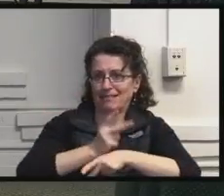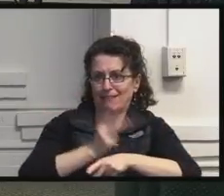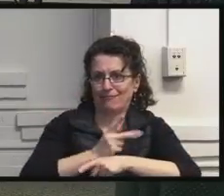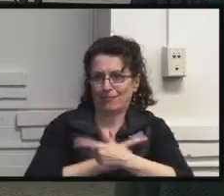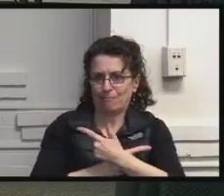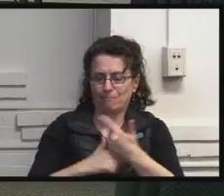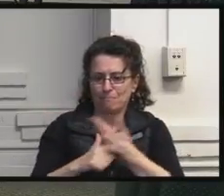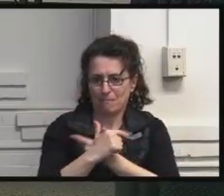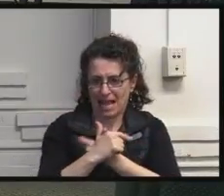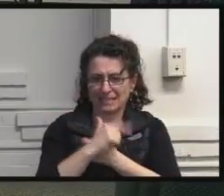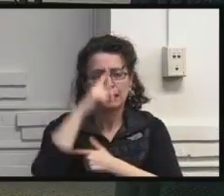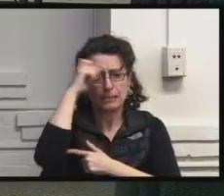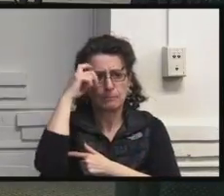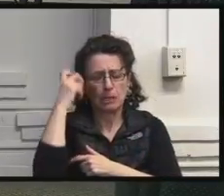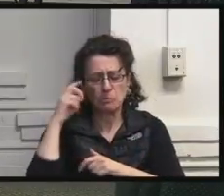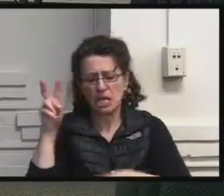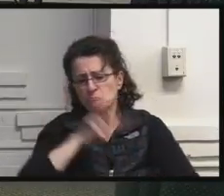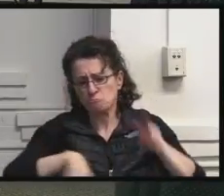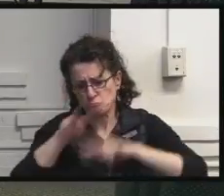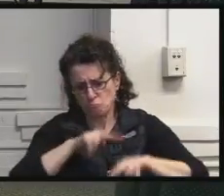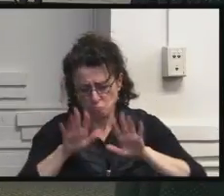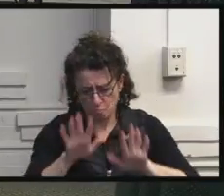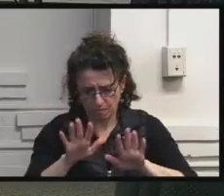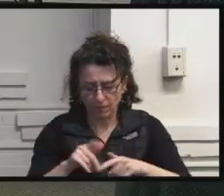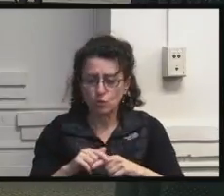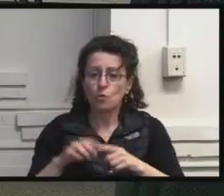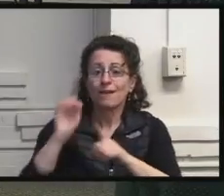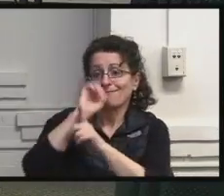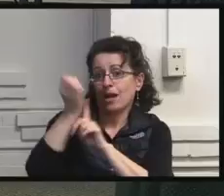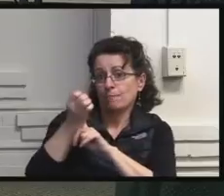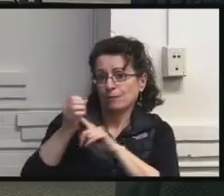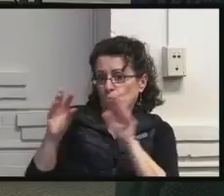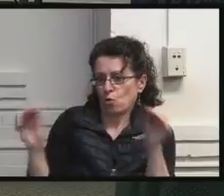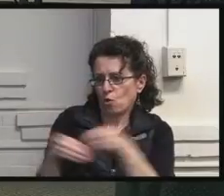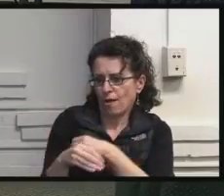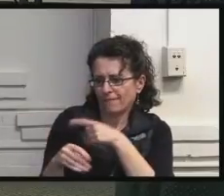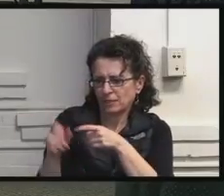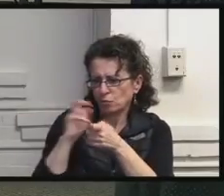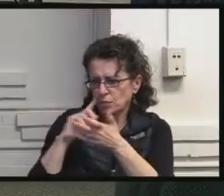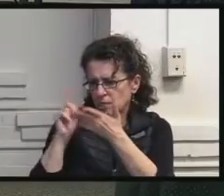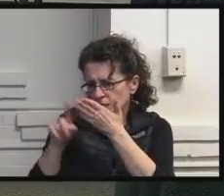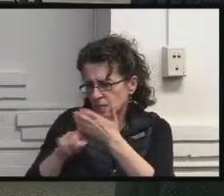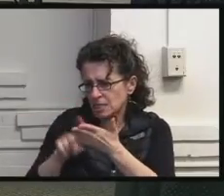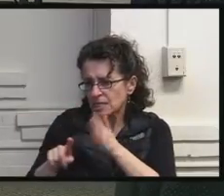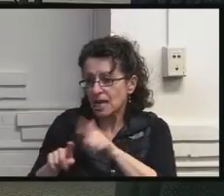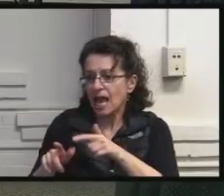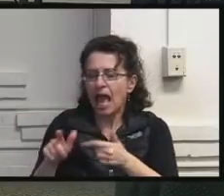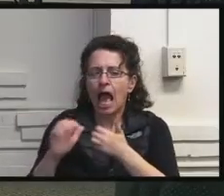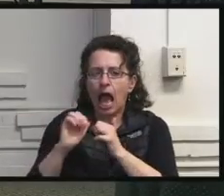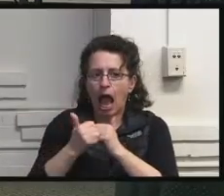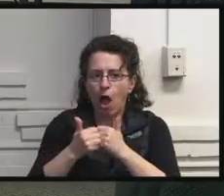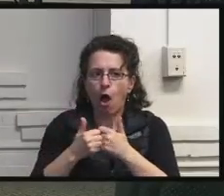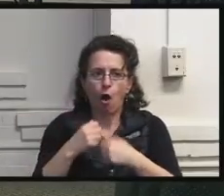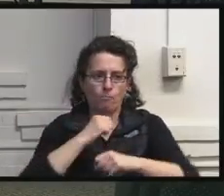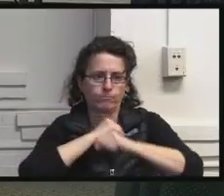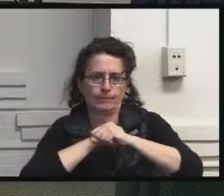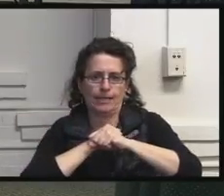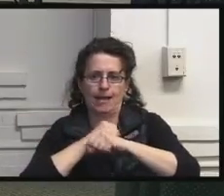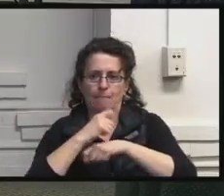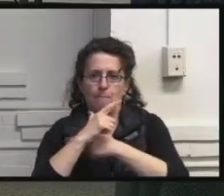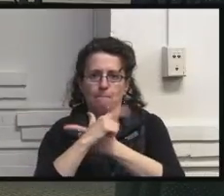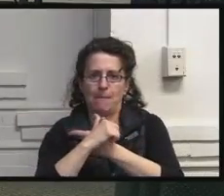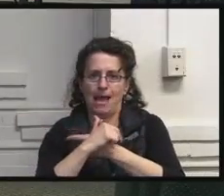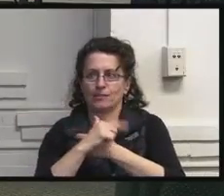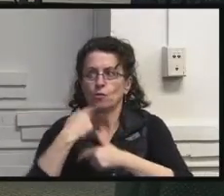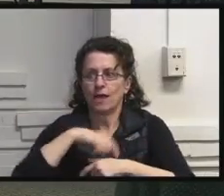now, what we're trying to figure out with our environmental section is how do we clear the site for bats? That is the only hurdle I see to trying